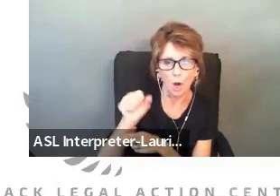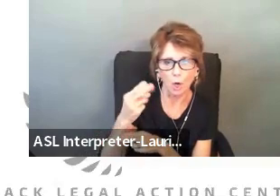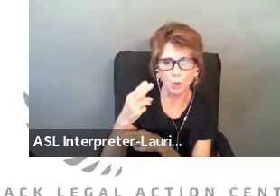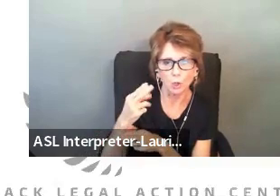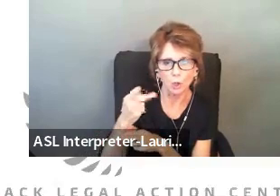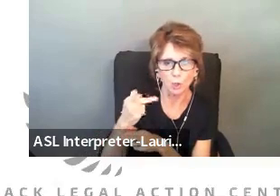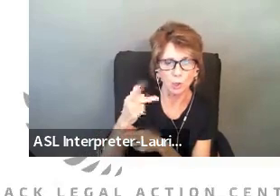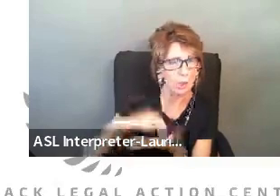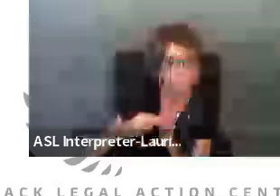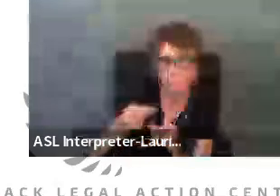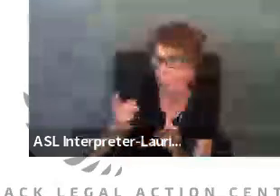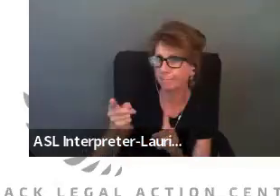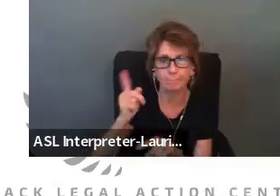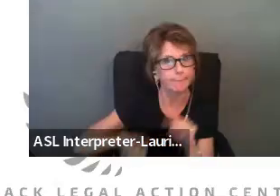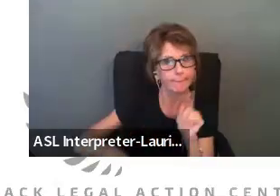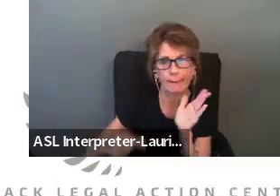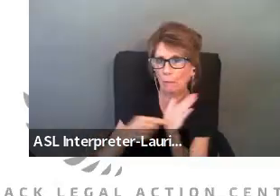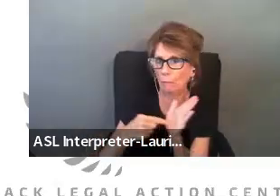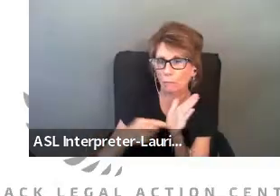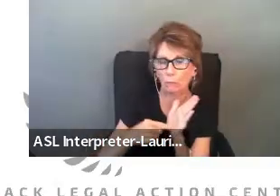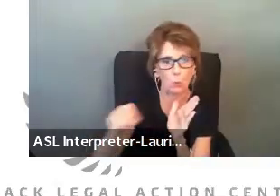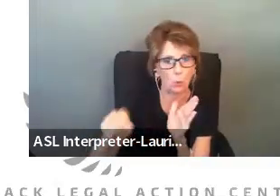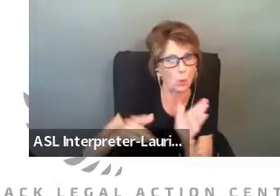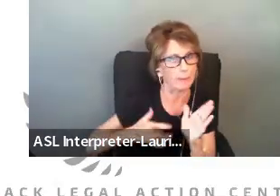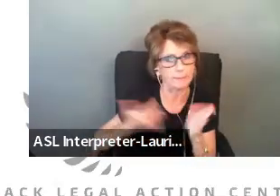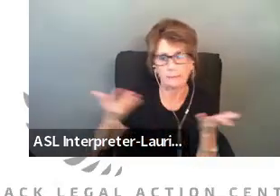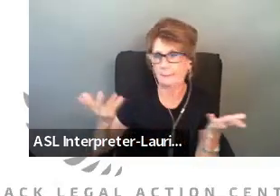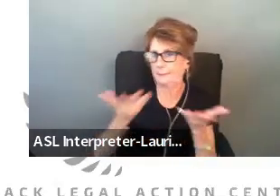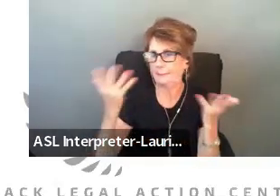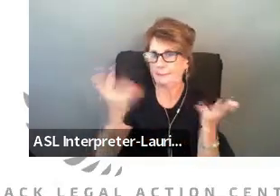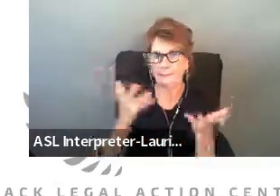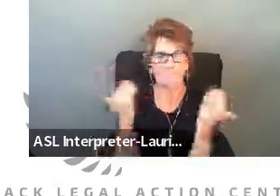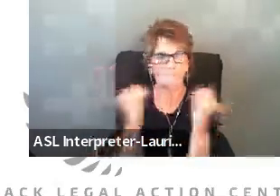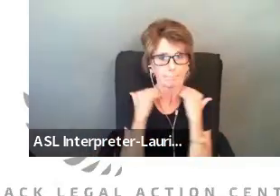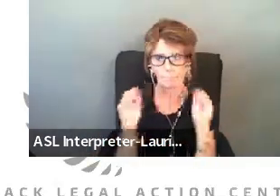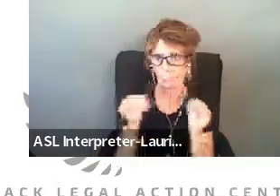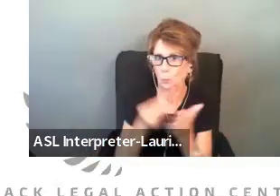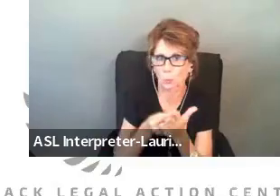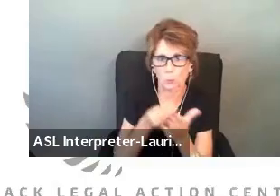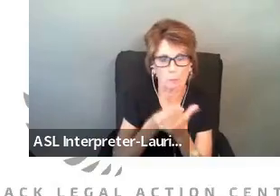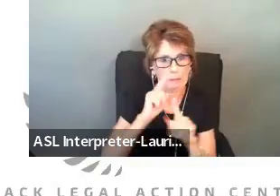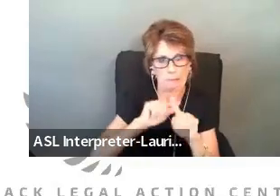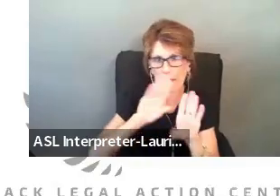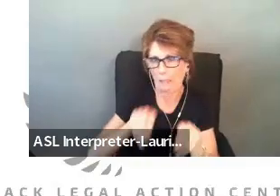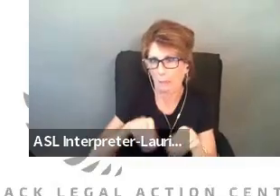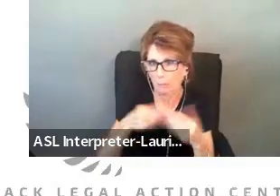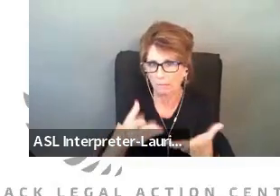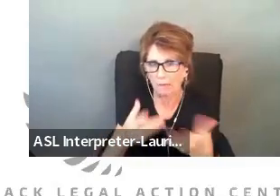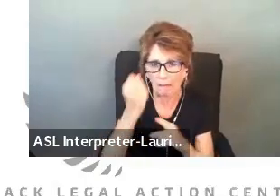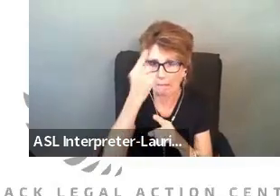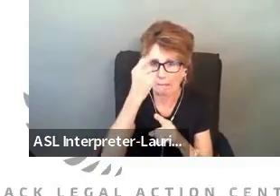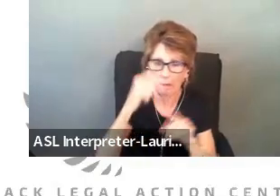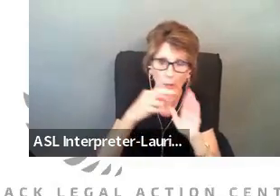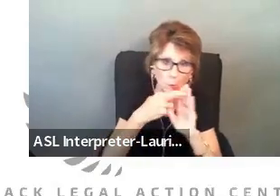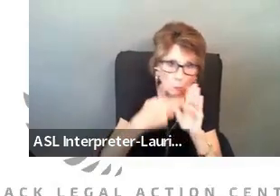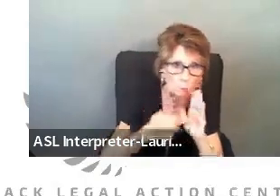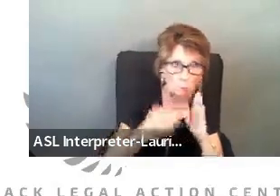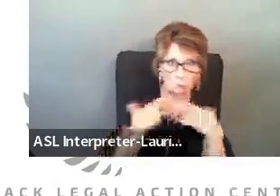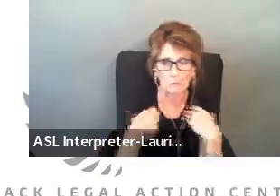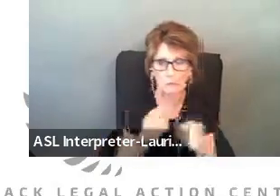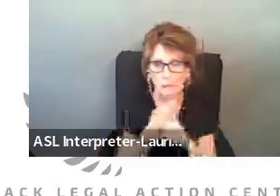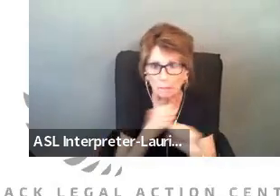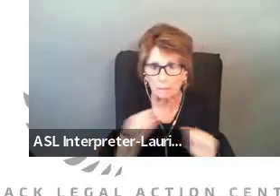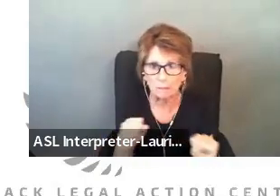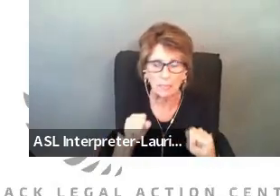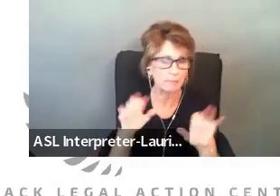based on their resources, the funding options, and all this health and safety requirements, they determine at